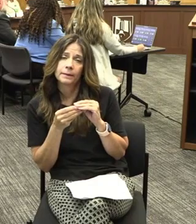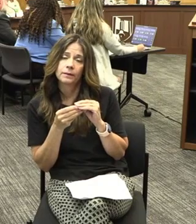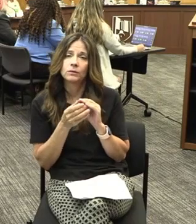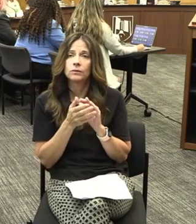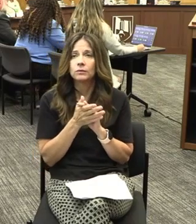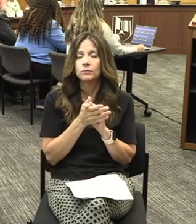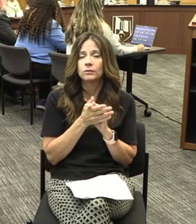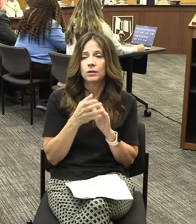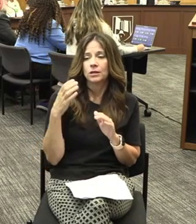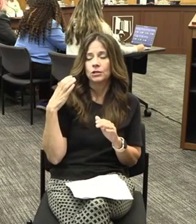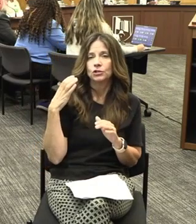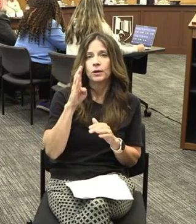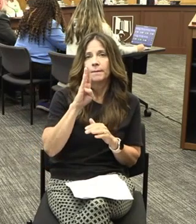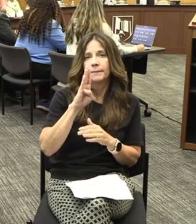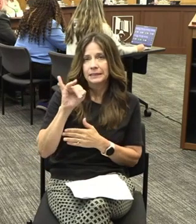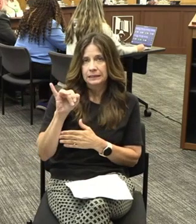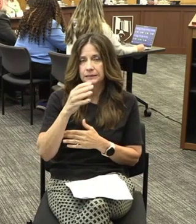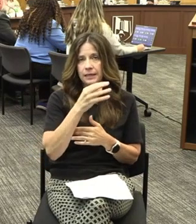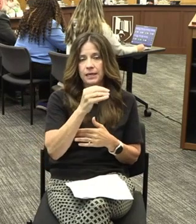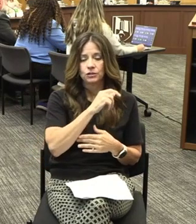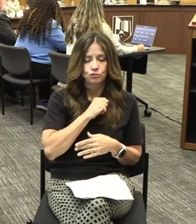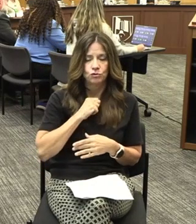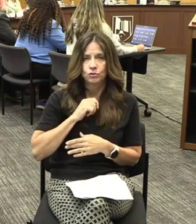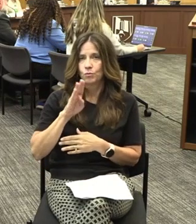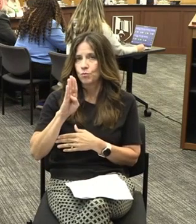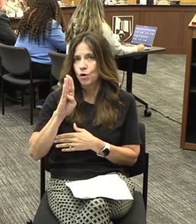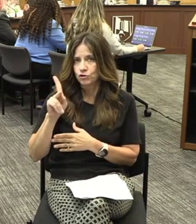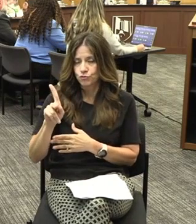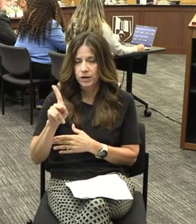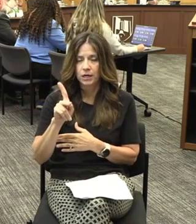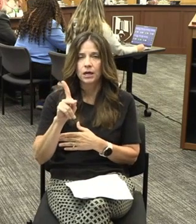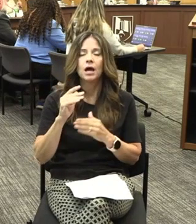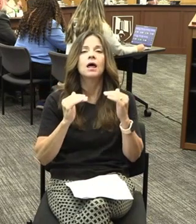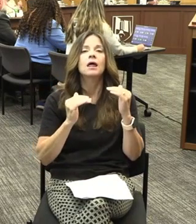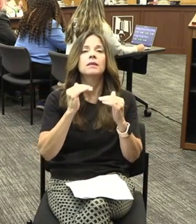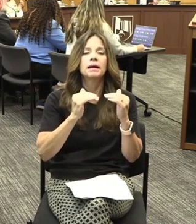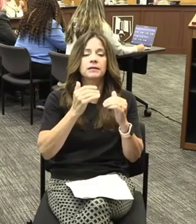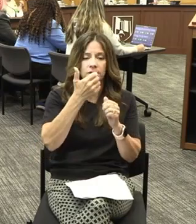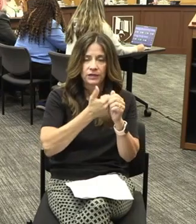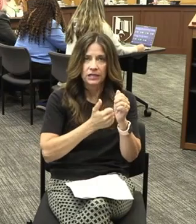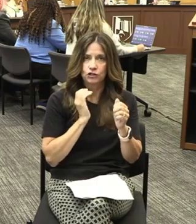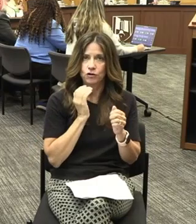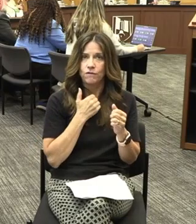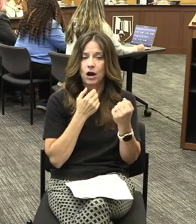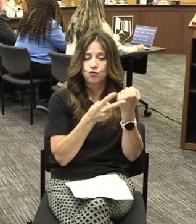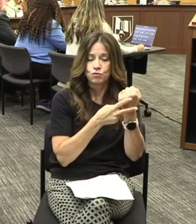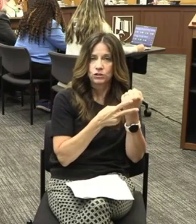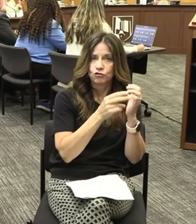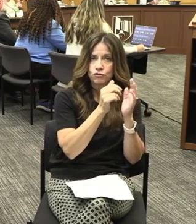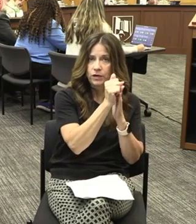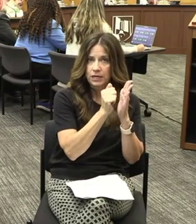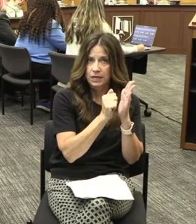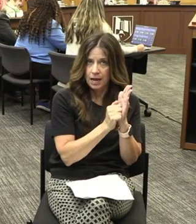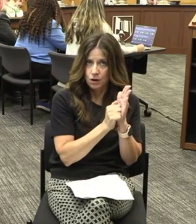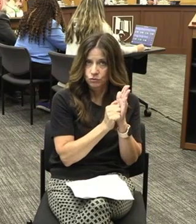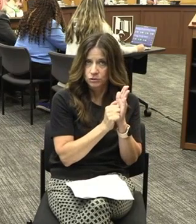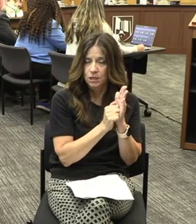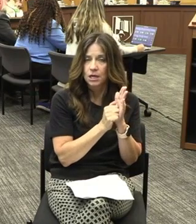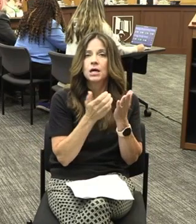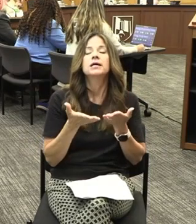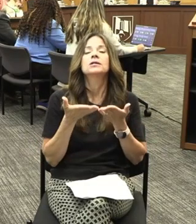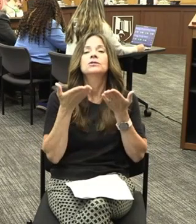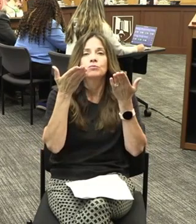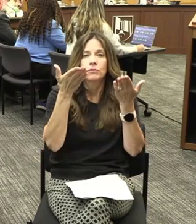So Chairman Budzinski and Trustee Broderick, the balance of each of our reserve accounts is